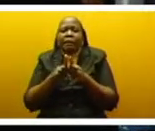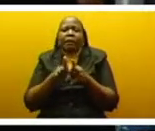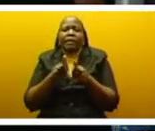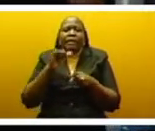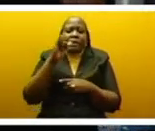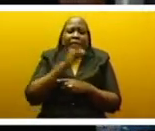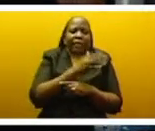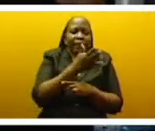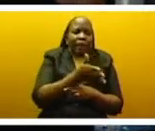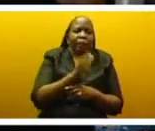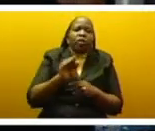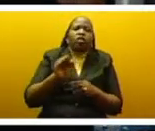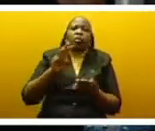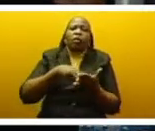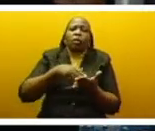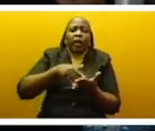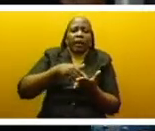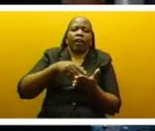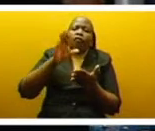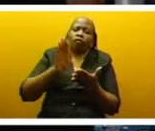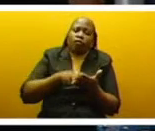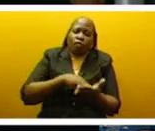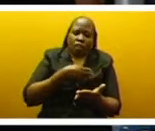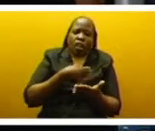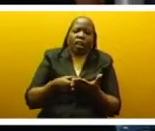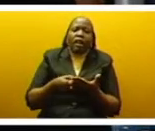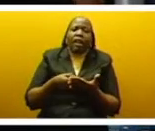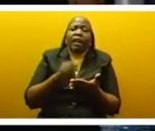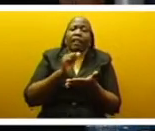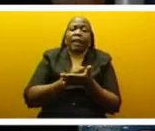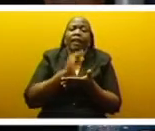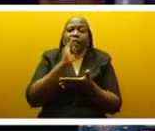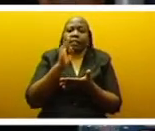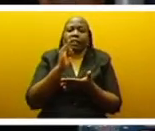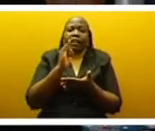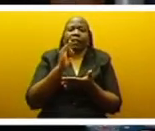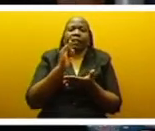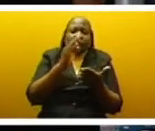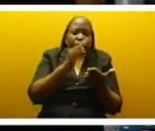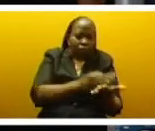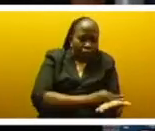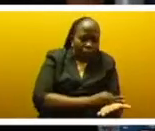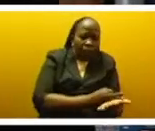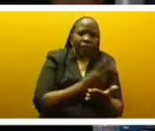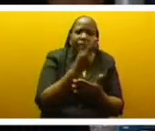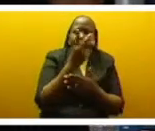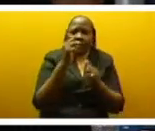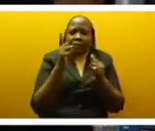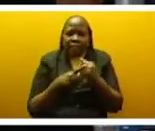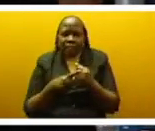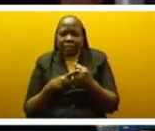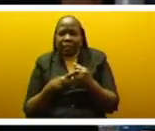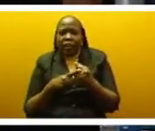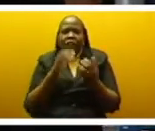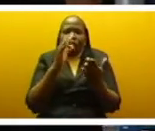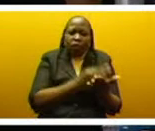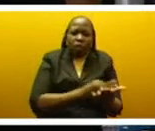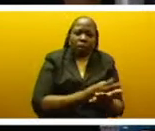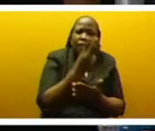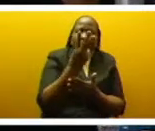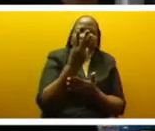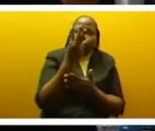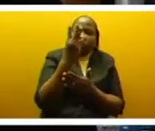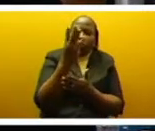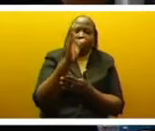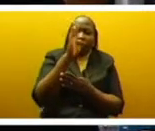will collapse. That is the fate, the Form 36, the Form 34D, issued by the chairman